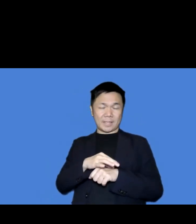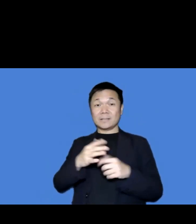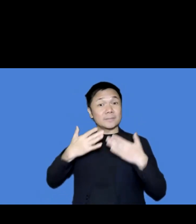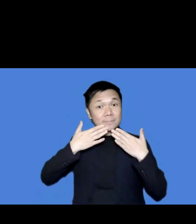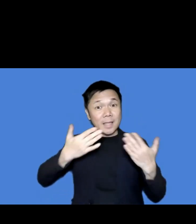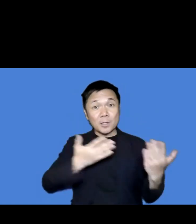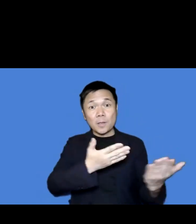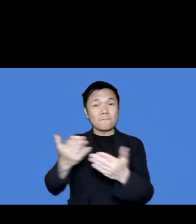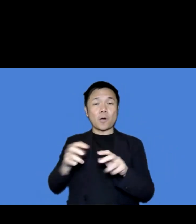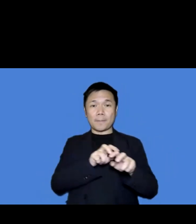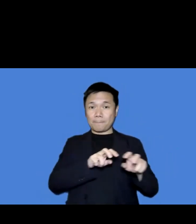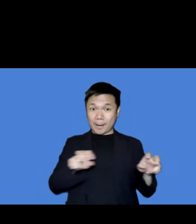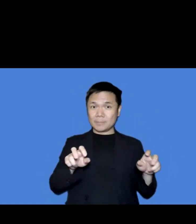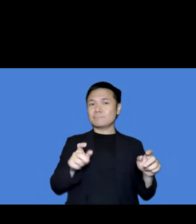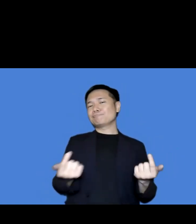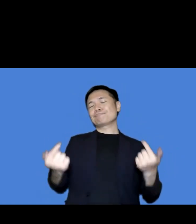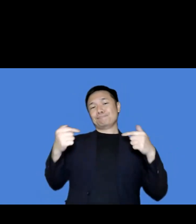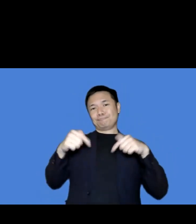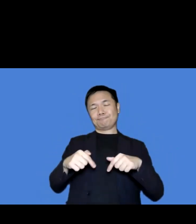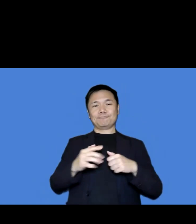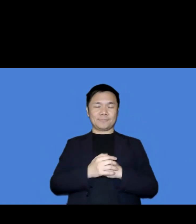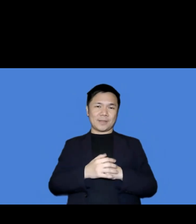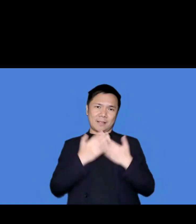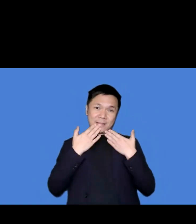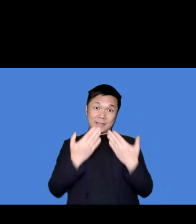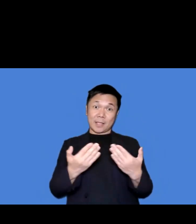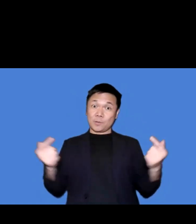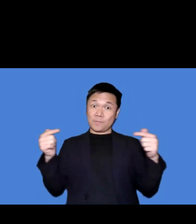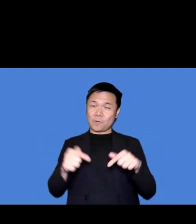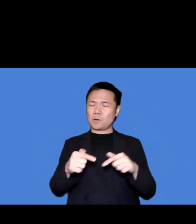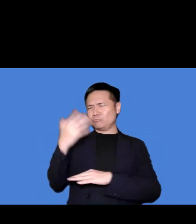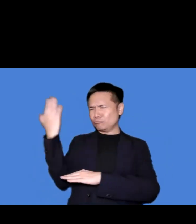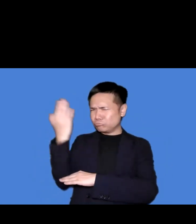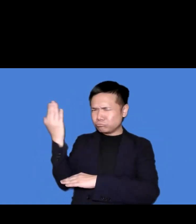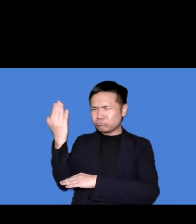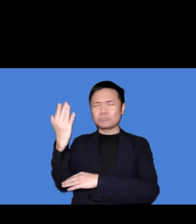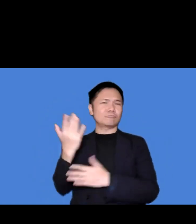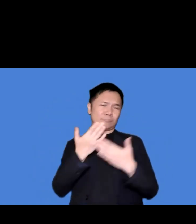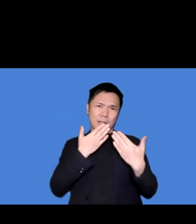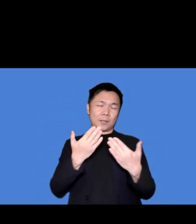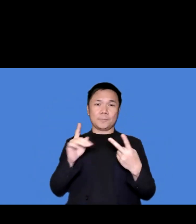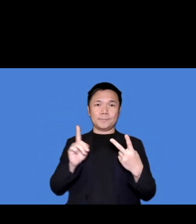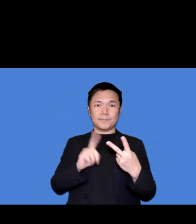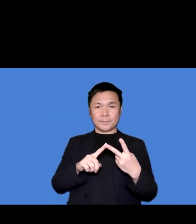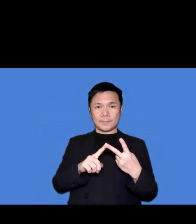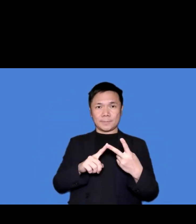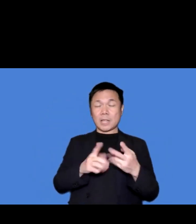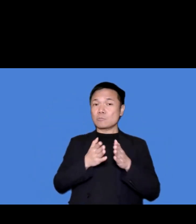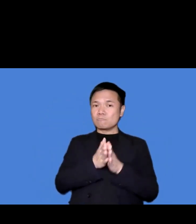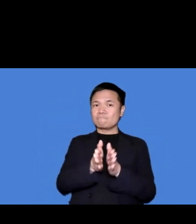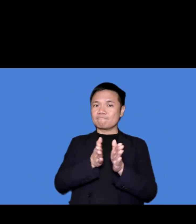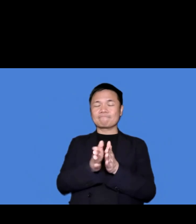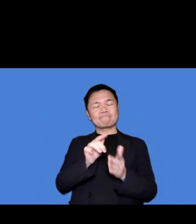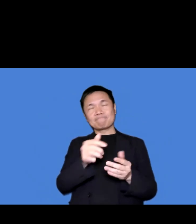our panelists who joined us today and made time for this in their very busy schedules, and shared